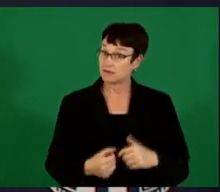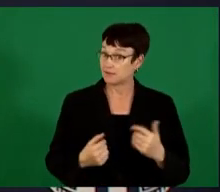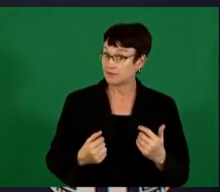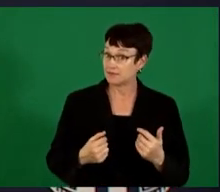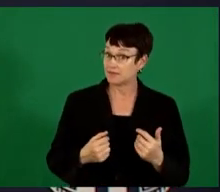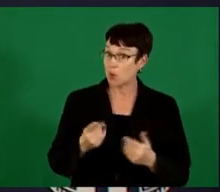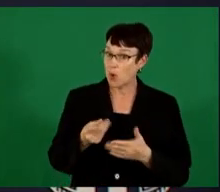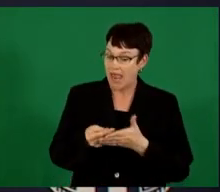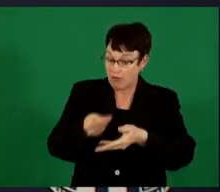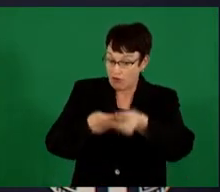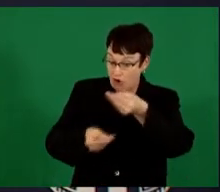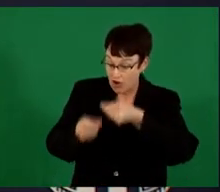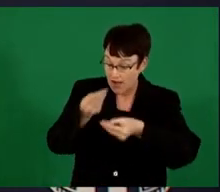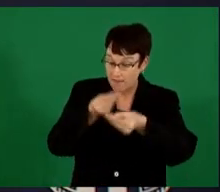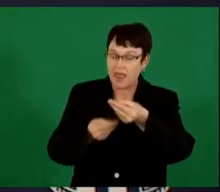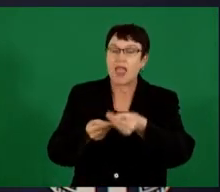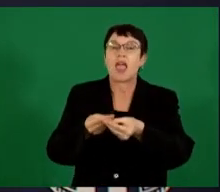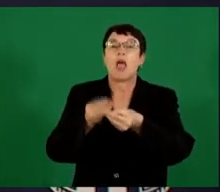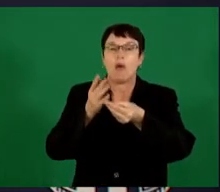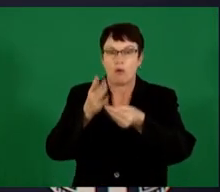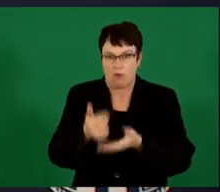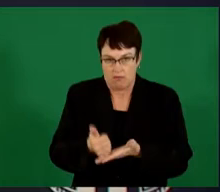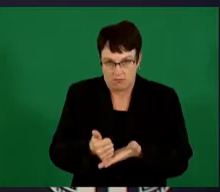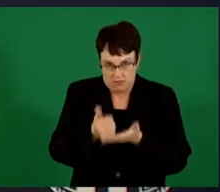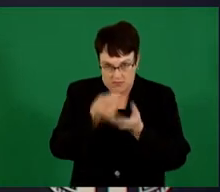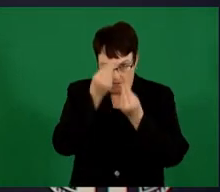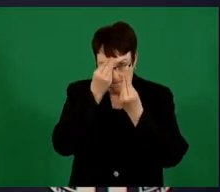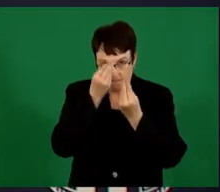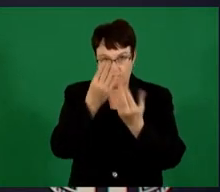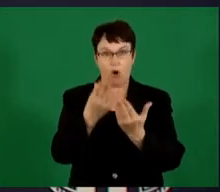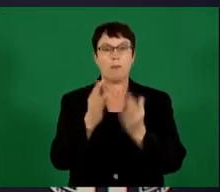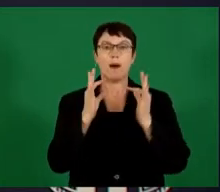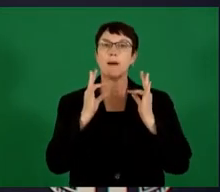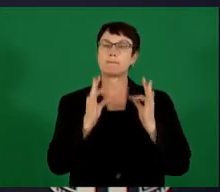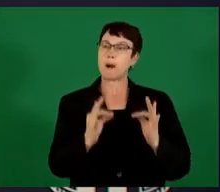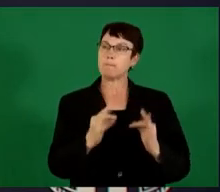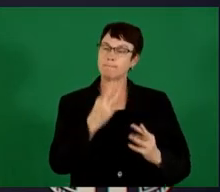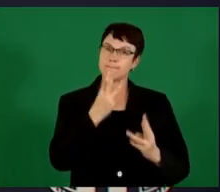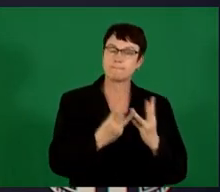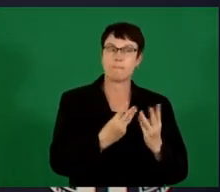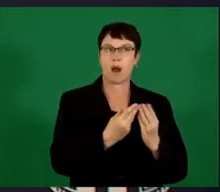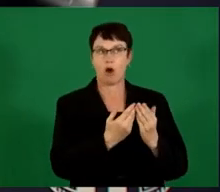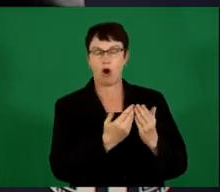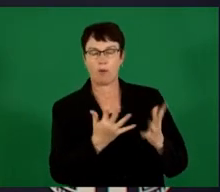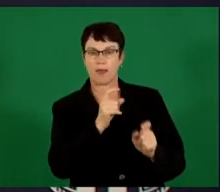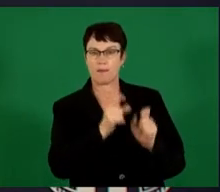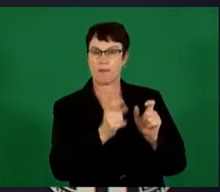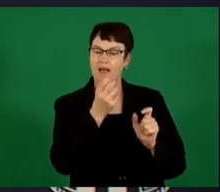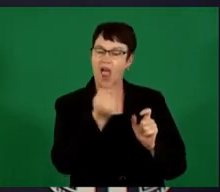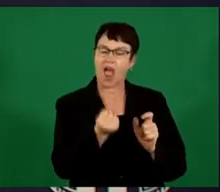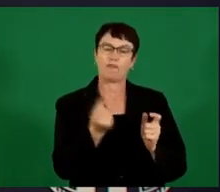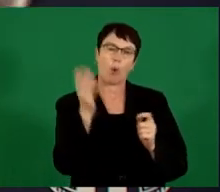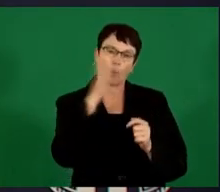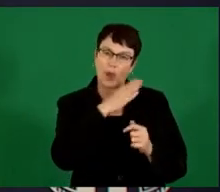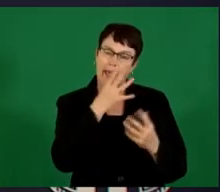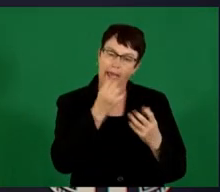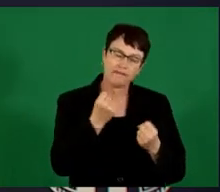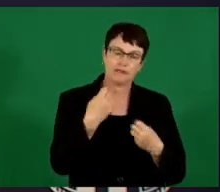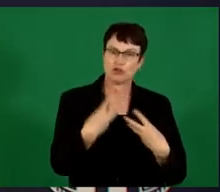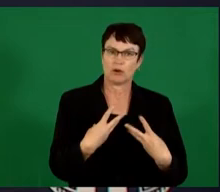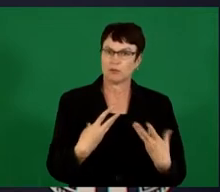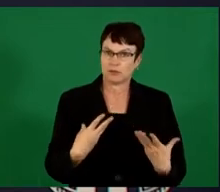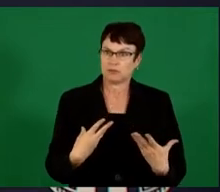economy at a particular point in time, the balance in the economy. And that is why the authors of our economy said, you, our constituents, you do